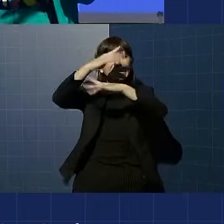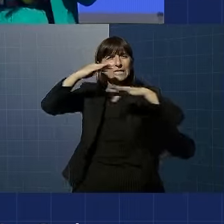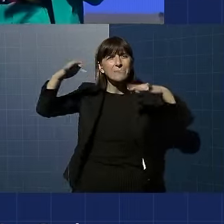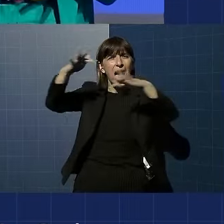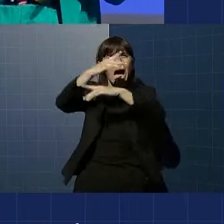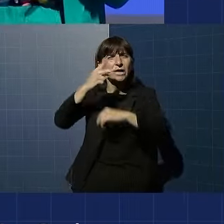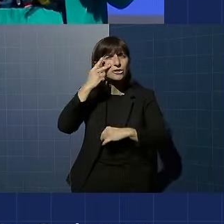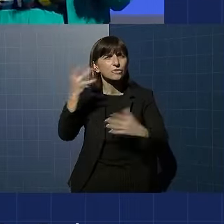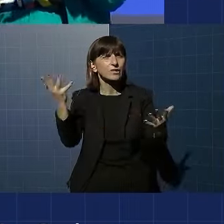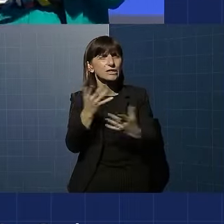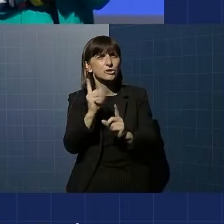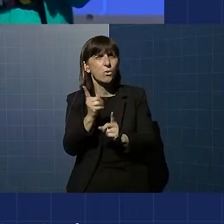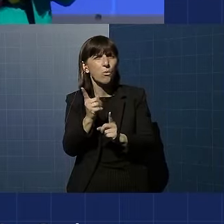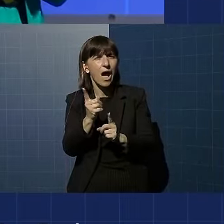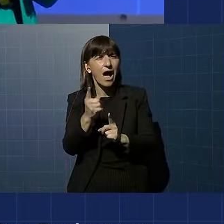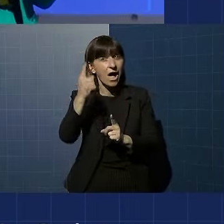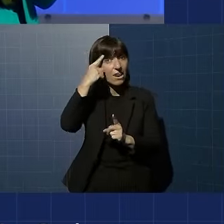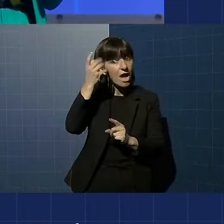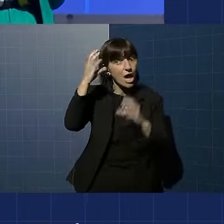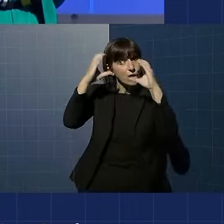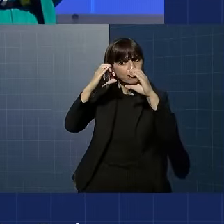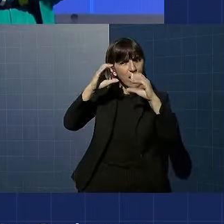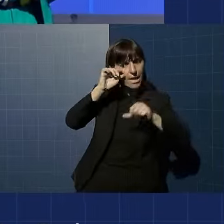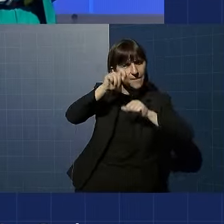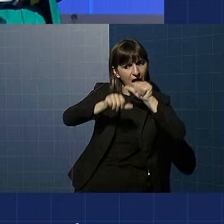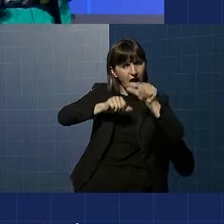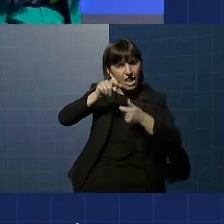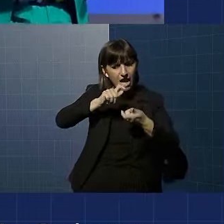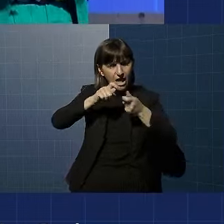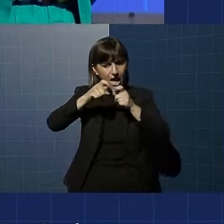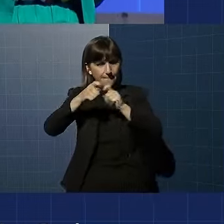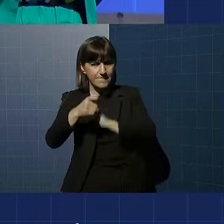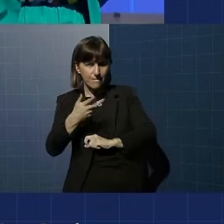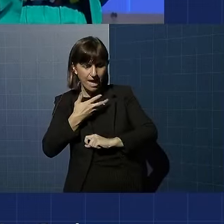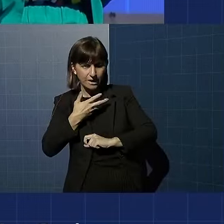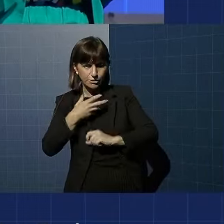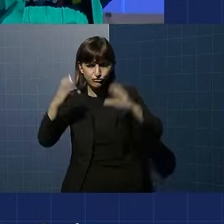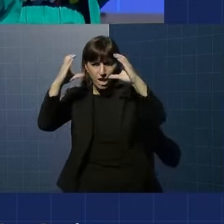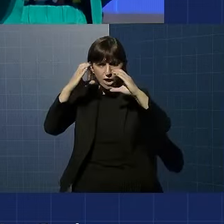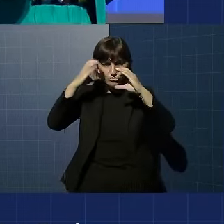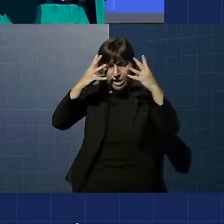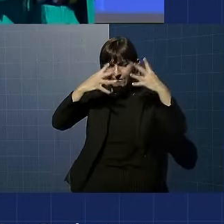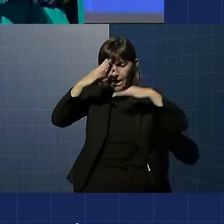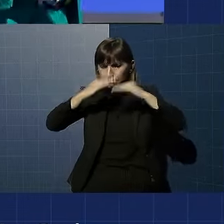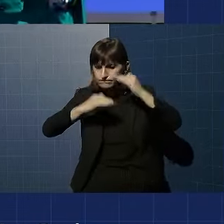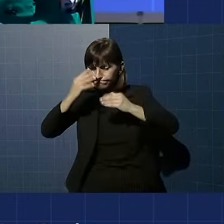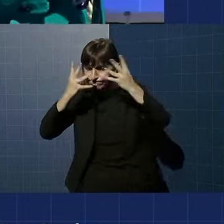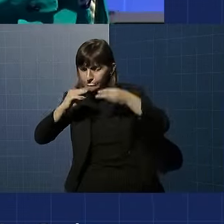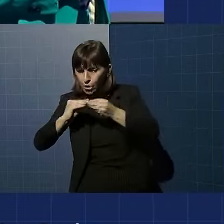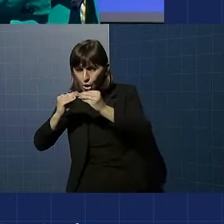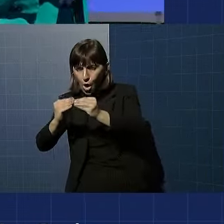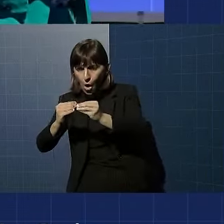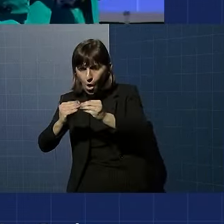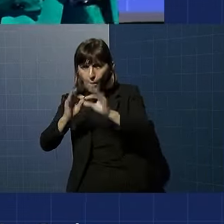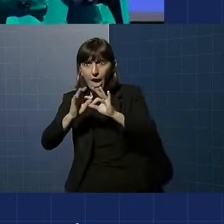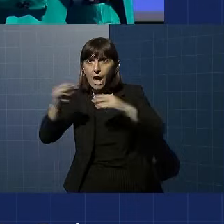in how the brain is structured. And we actually see, in some instances, very big differences.